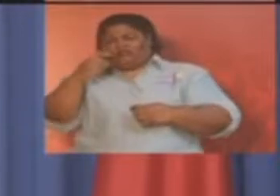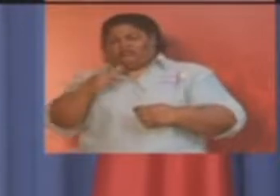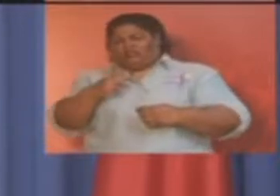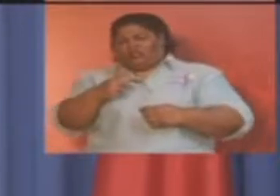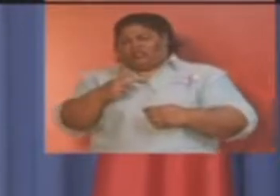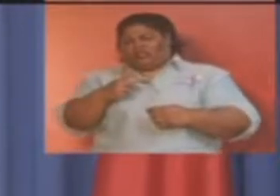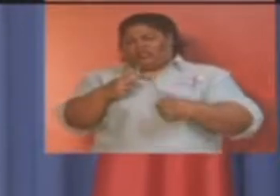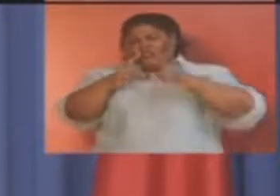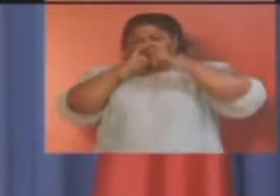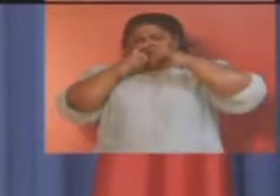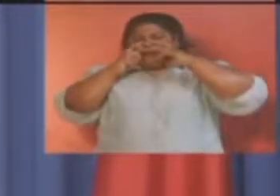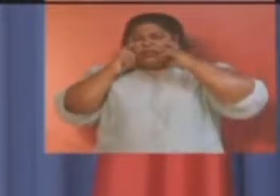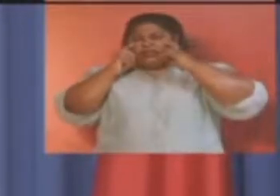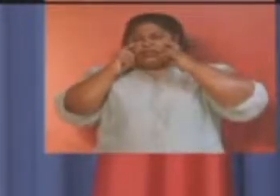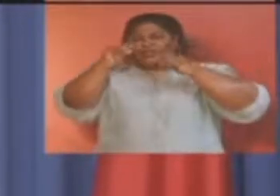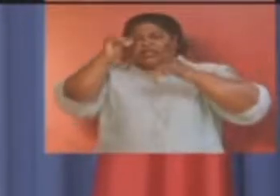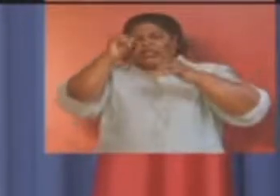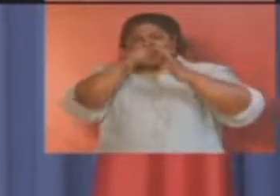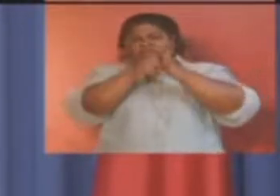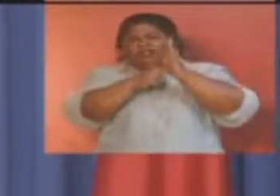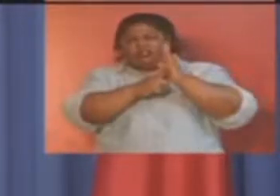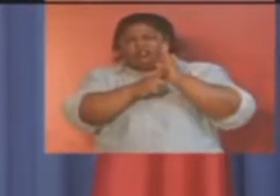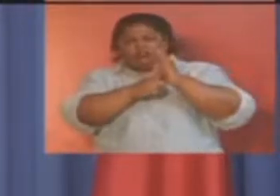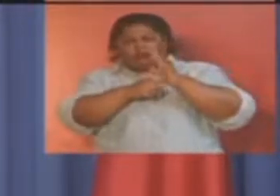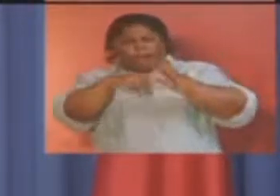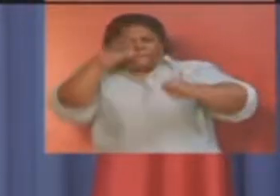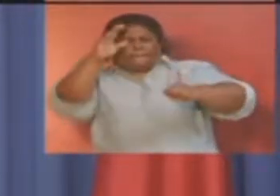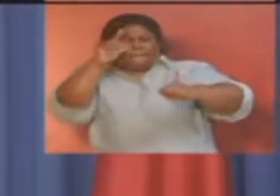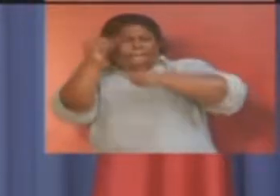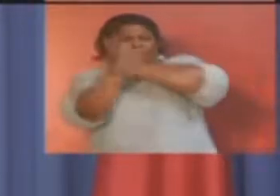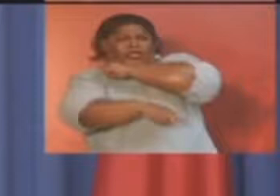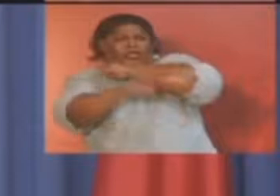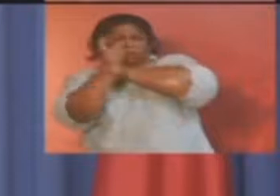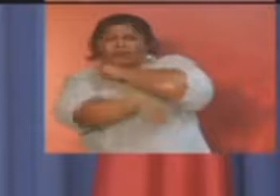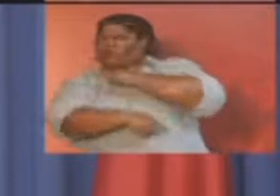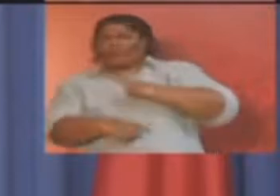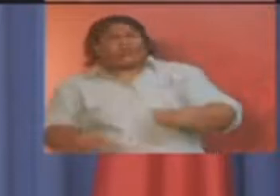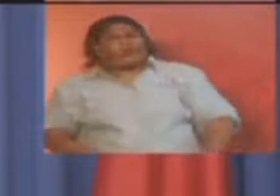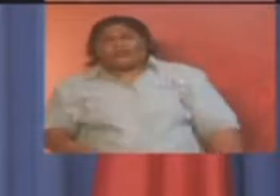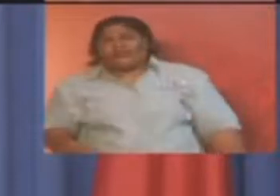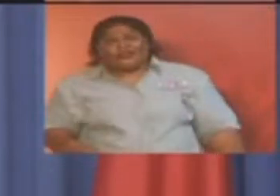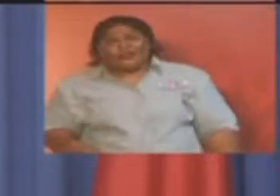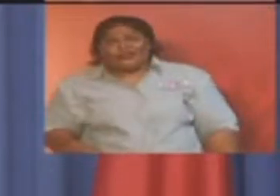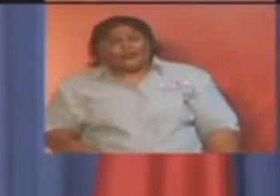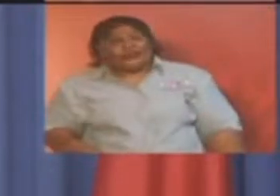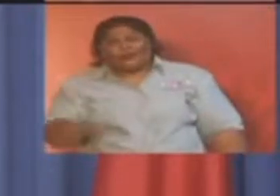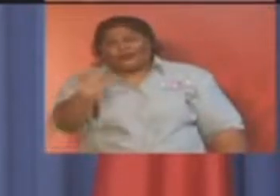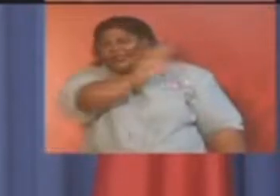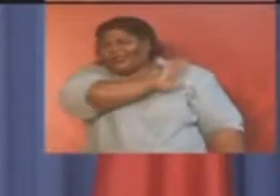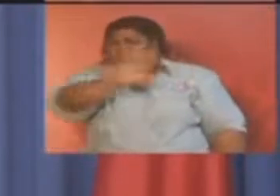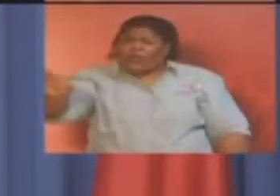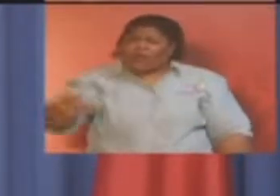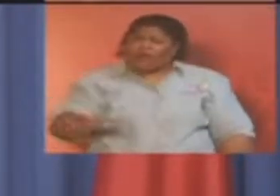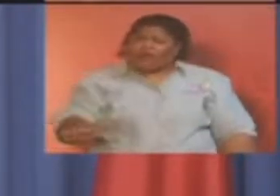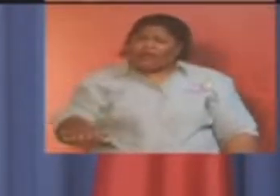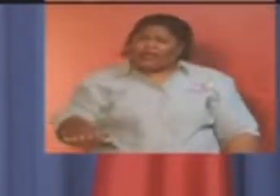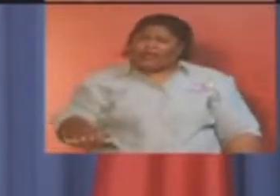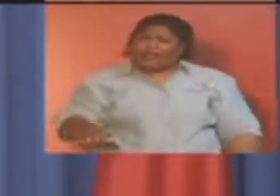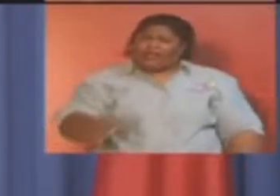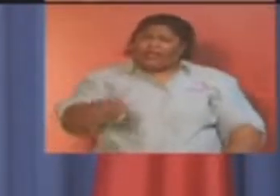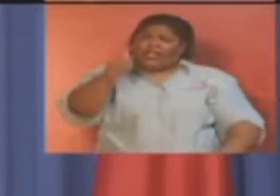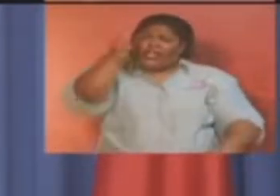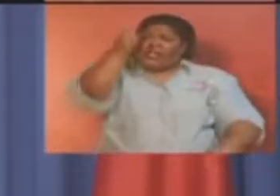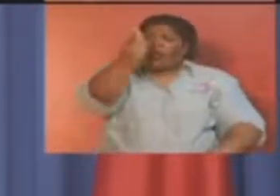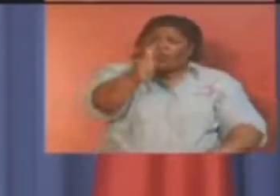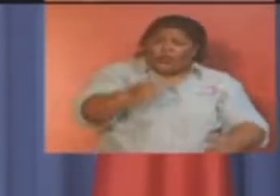be punitive. The masking is there to save your life. It has nothing to do with the law. We need everyone to mask. Masking has